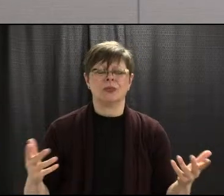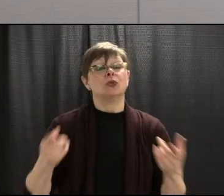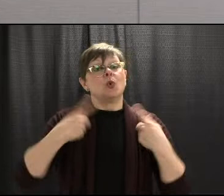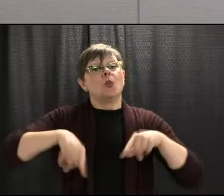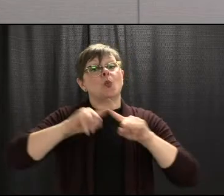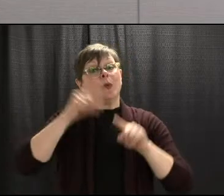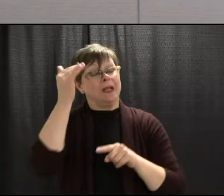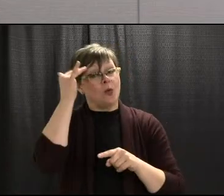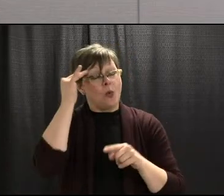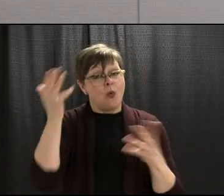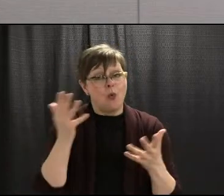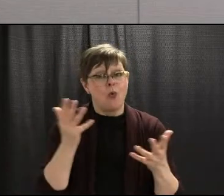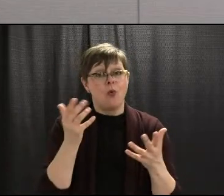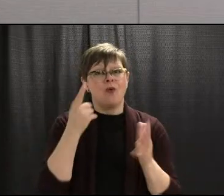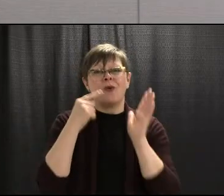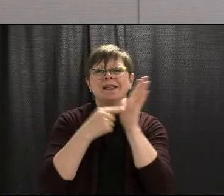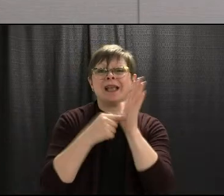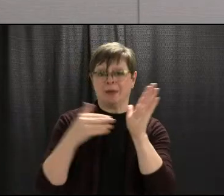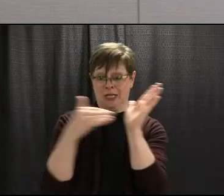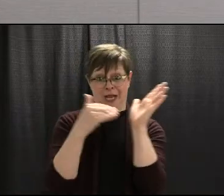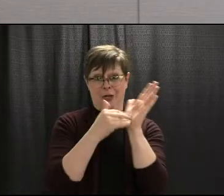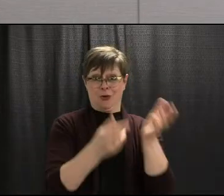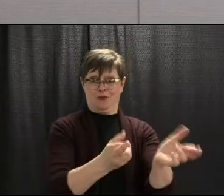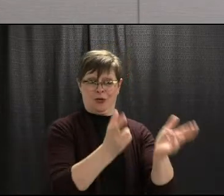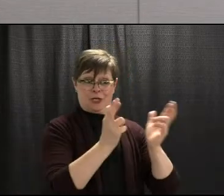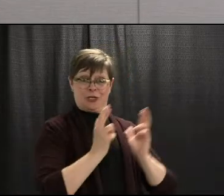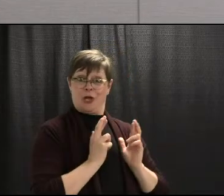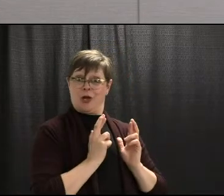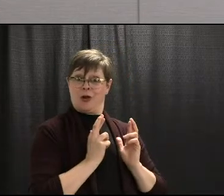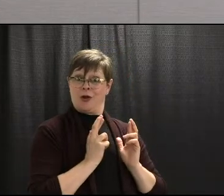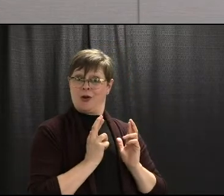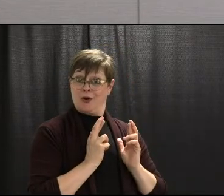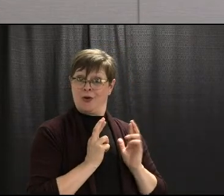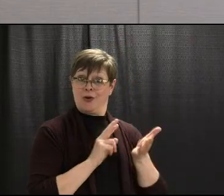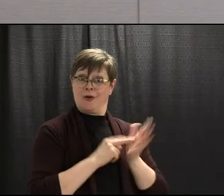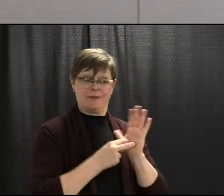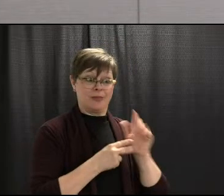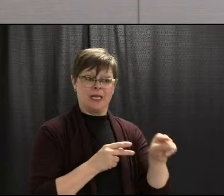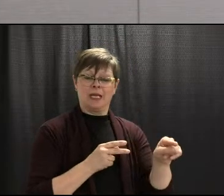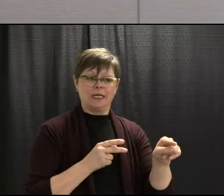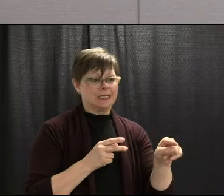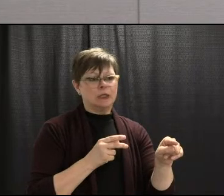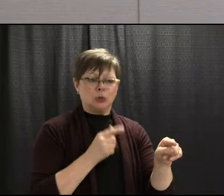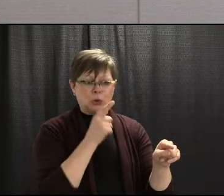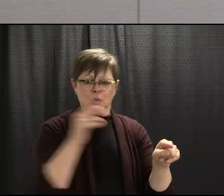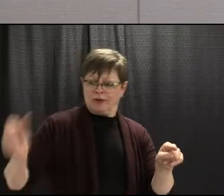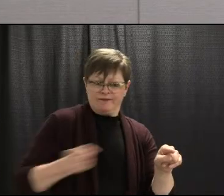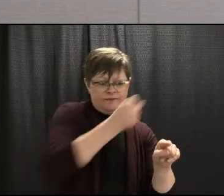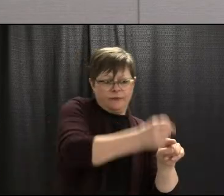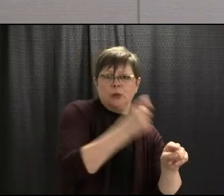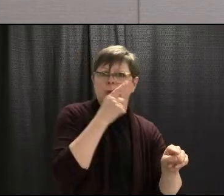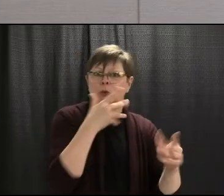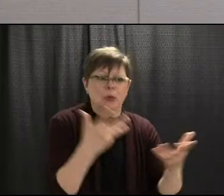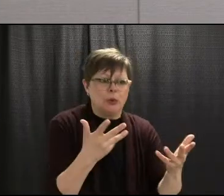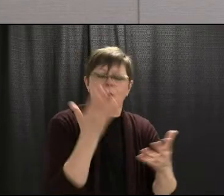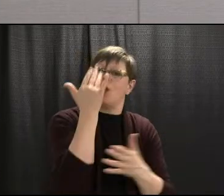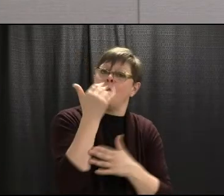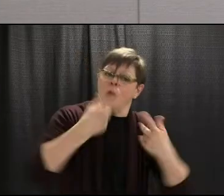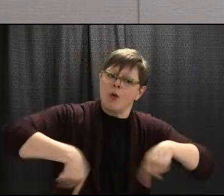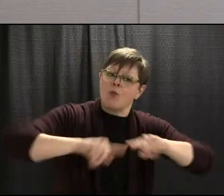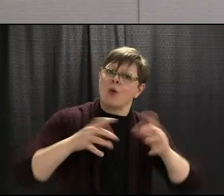that, for example, a doctor retiring is going to require more to fill their position, and that's why we're looking at increasing the